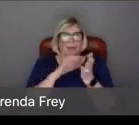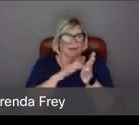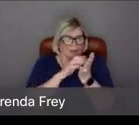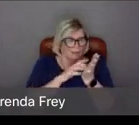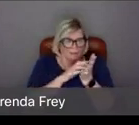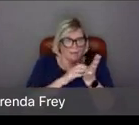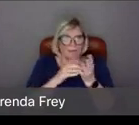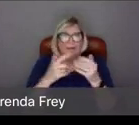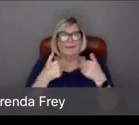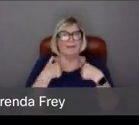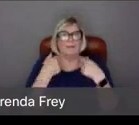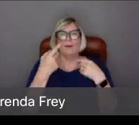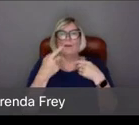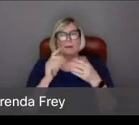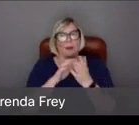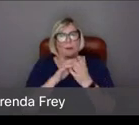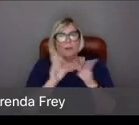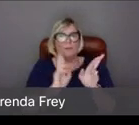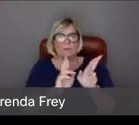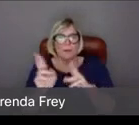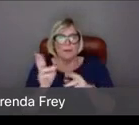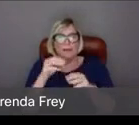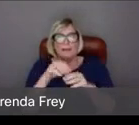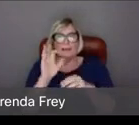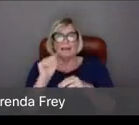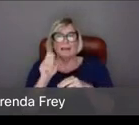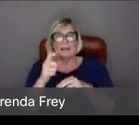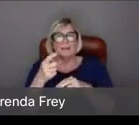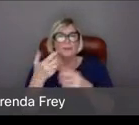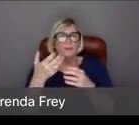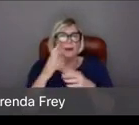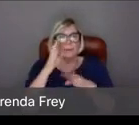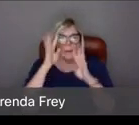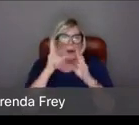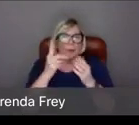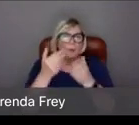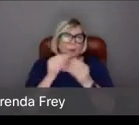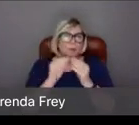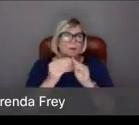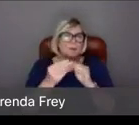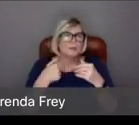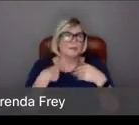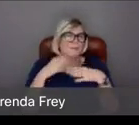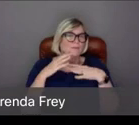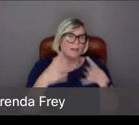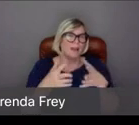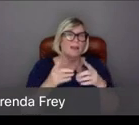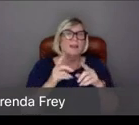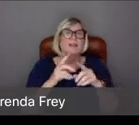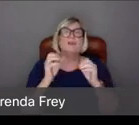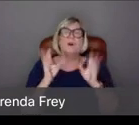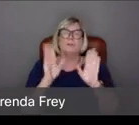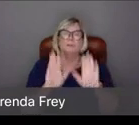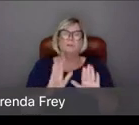calculators. I have one just in case. If you want me to make up new numbers, we could do it a couple of different ways. I'm good with that too. So